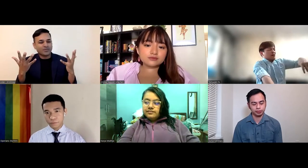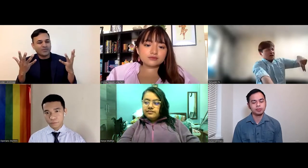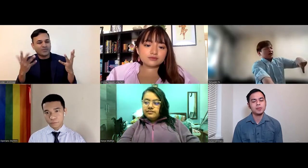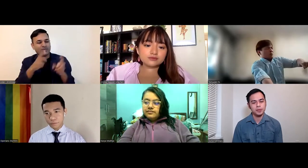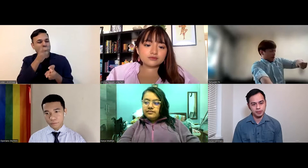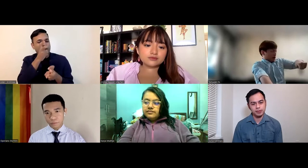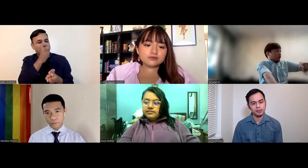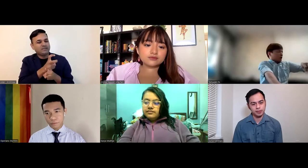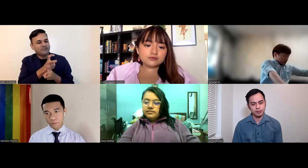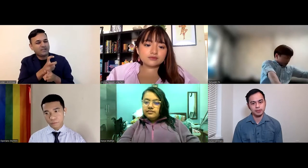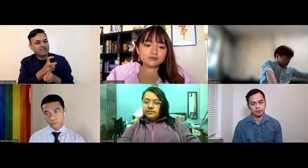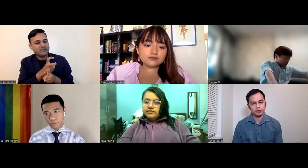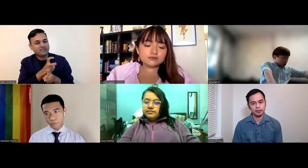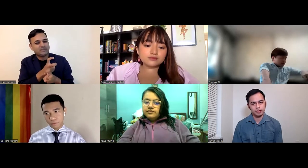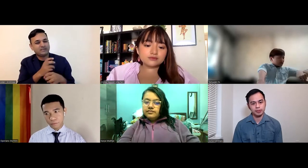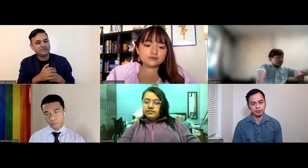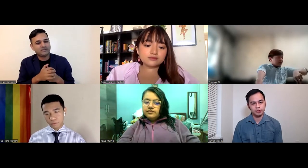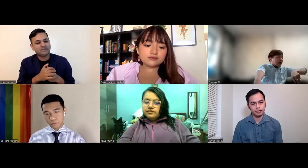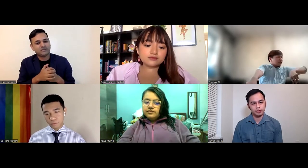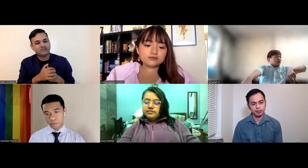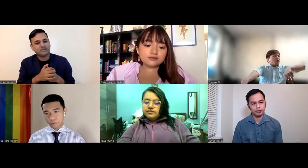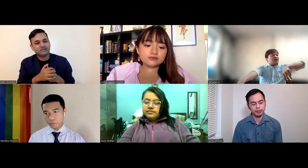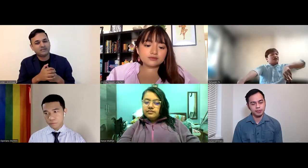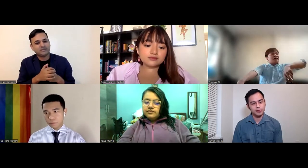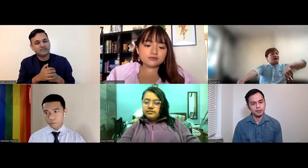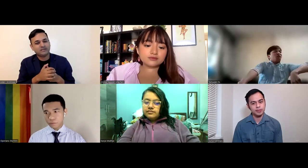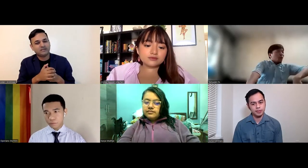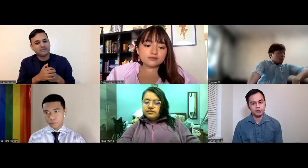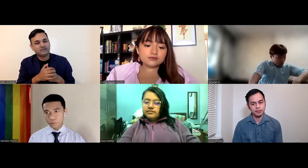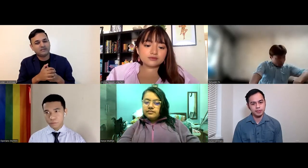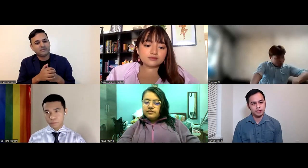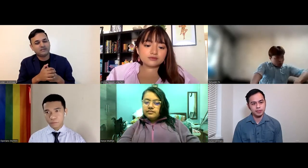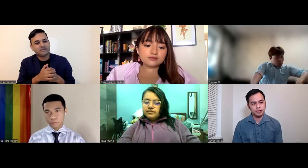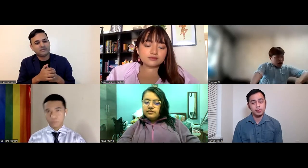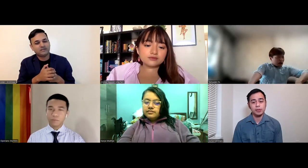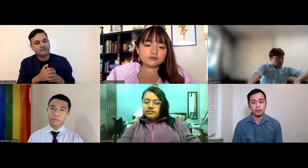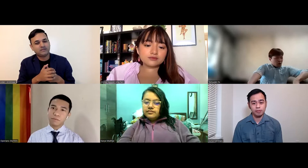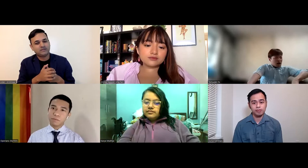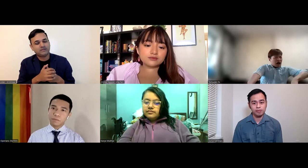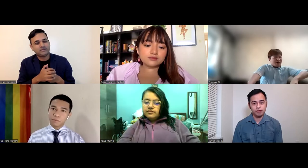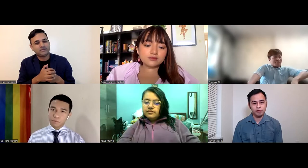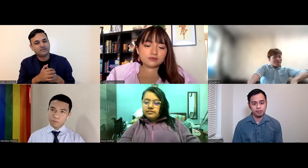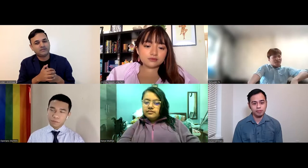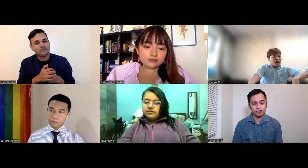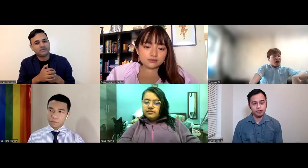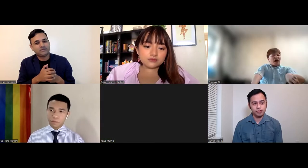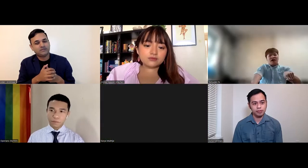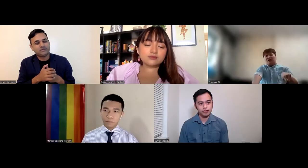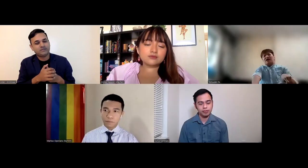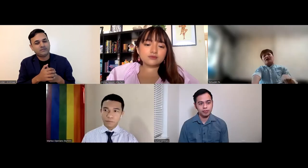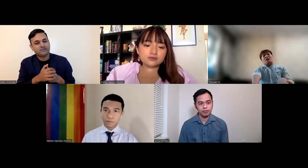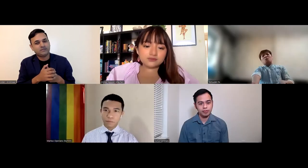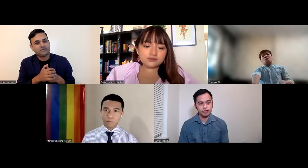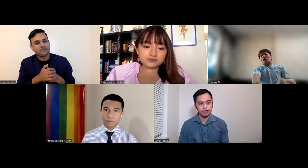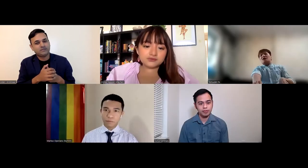And we did not have sufficient education or abilities to take care of our